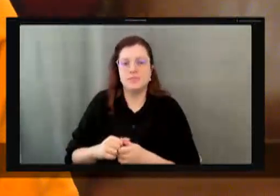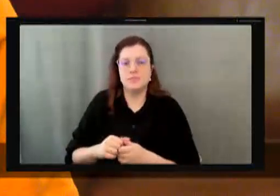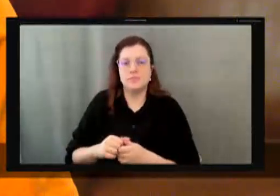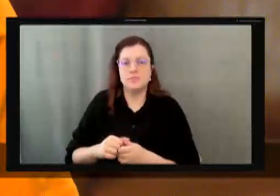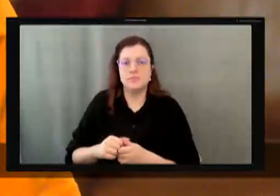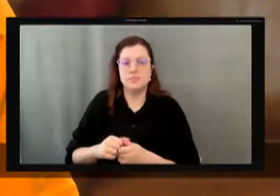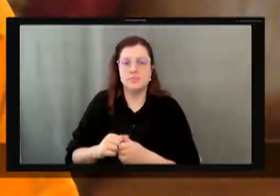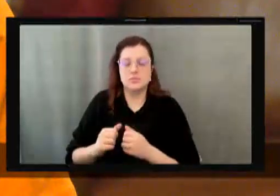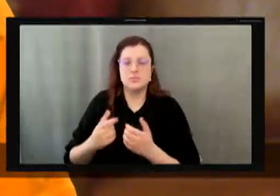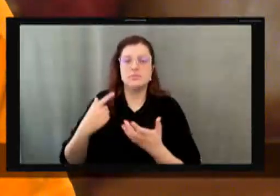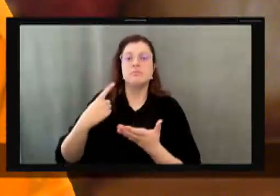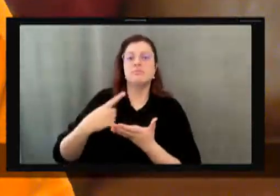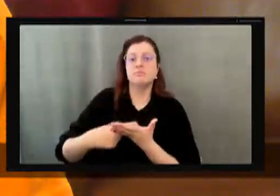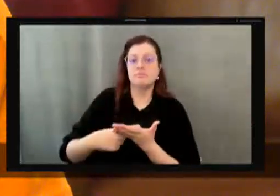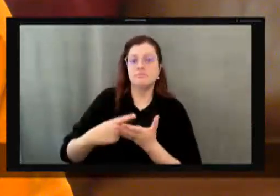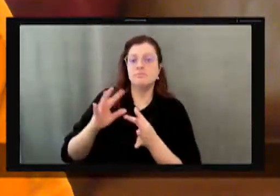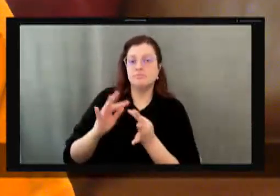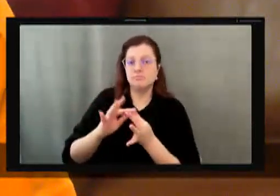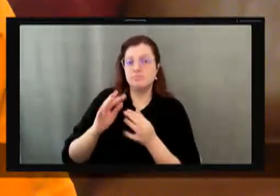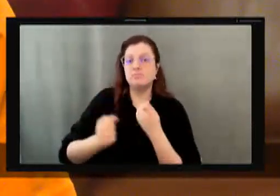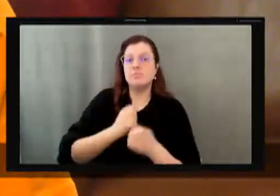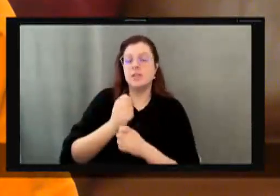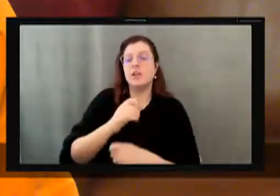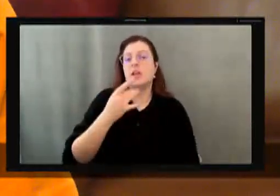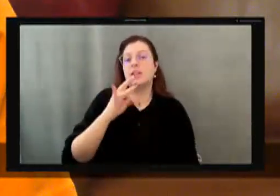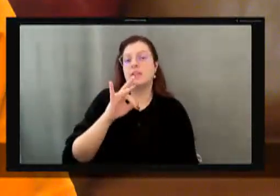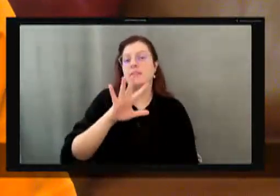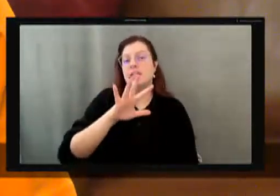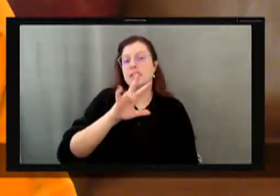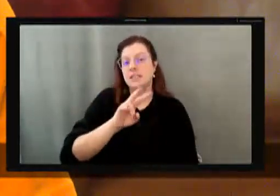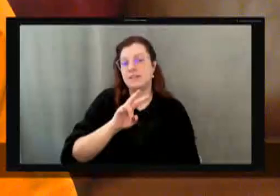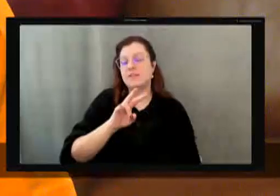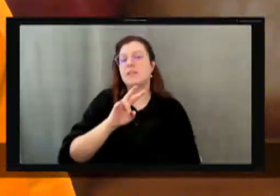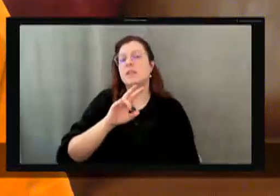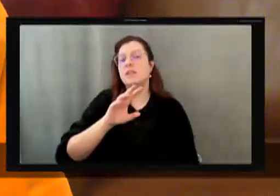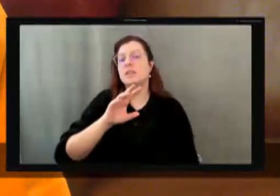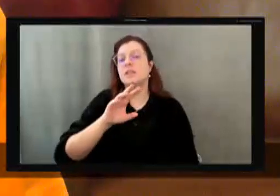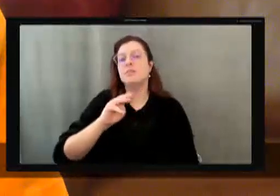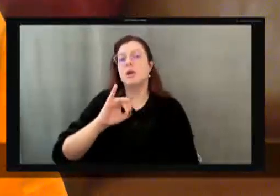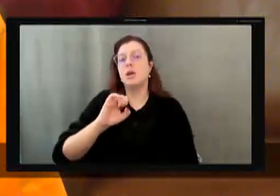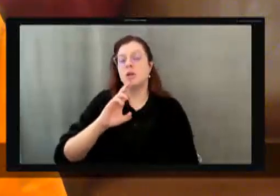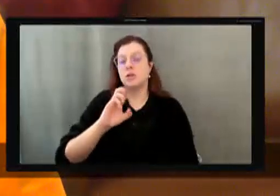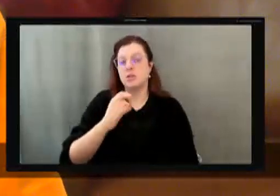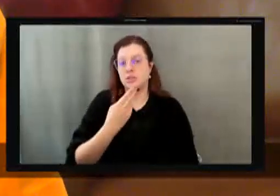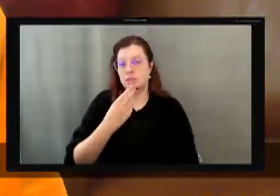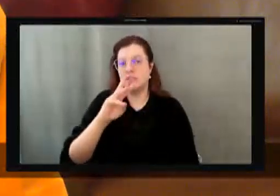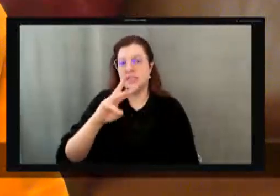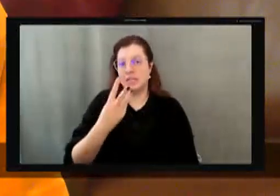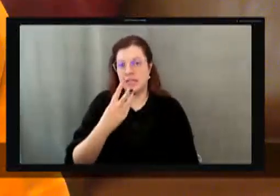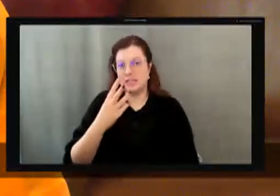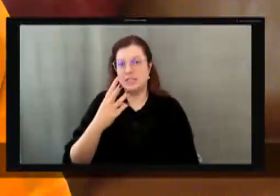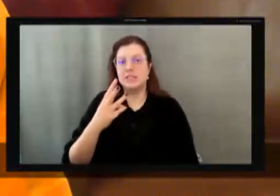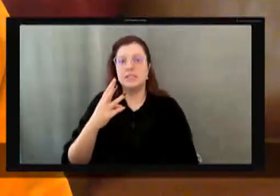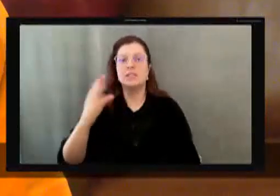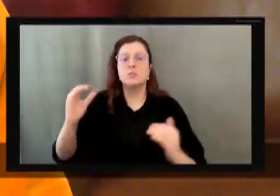already mentioned about 1857, March the 6th, Supreme Court acknowledged it like we